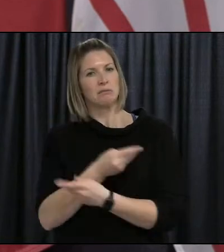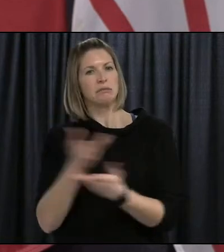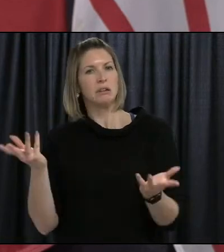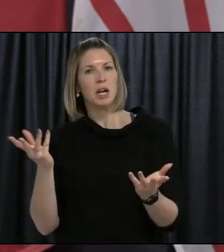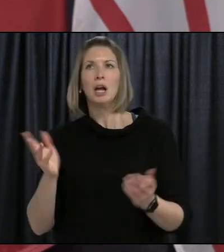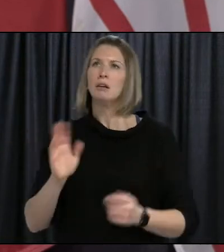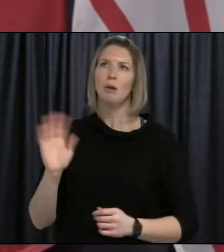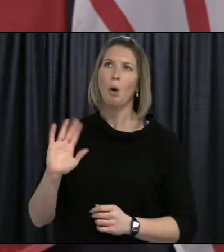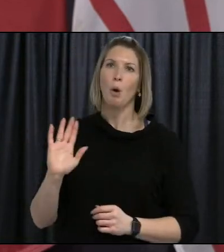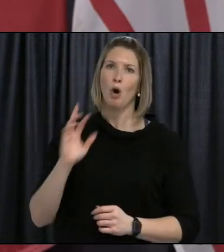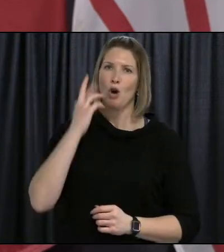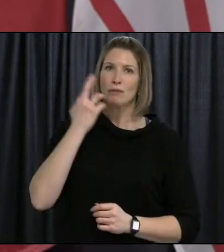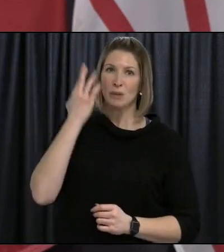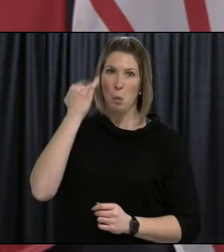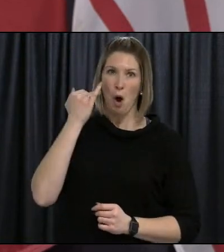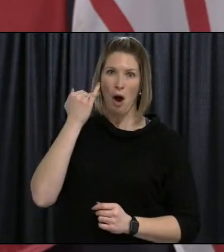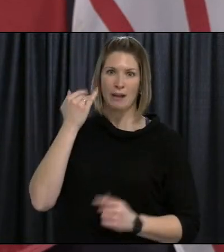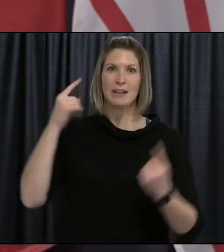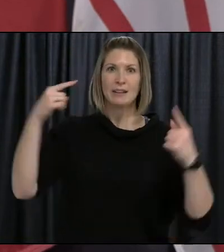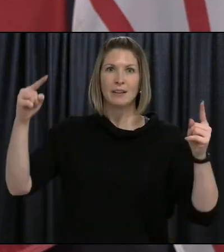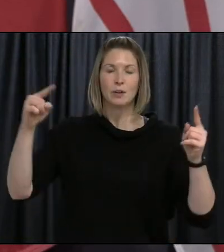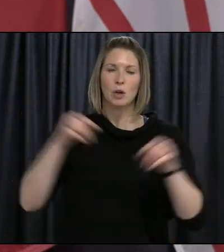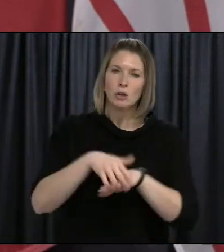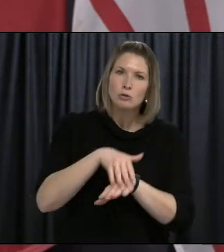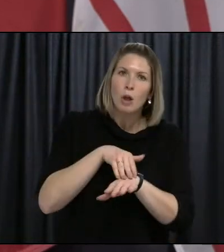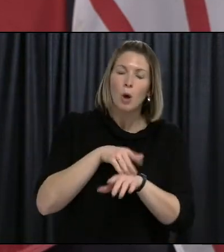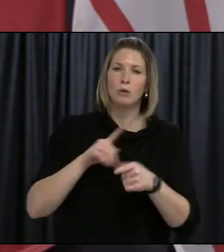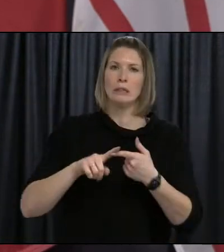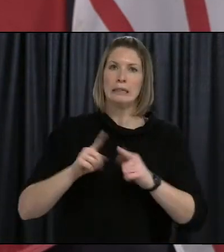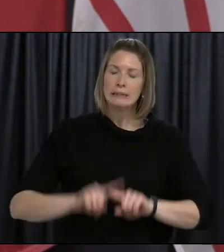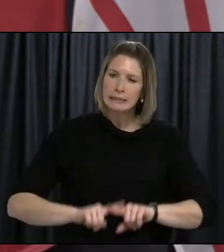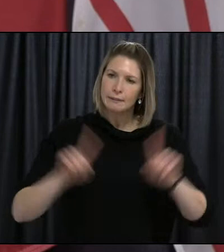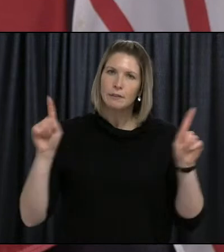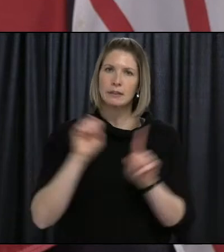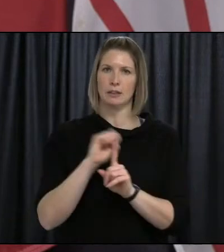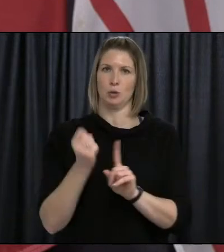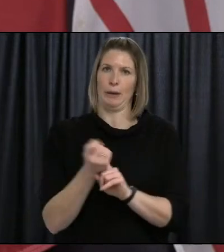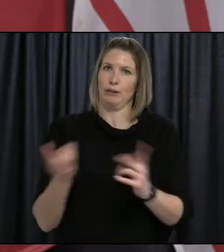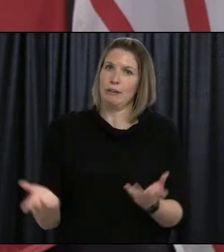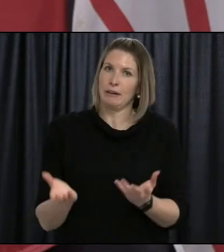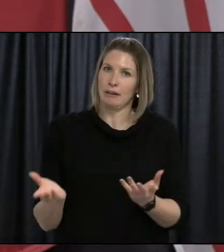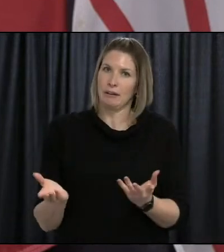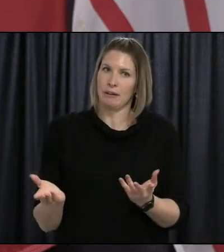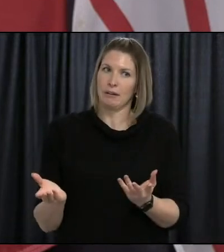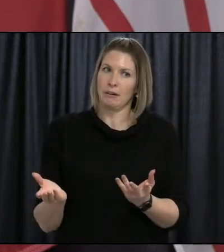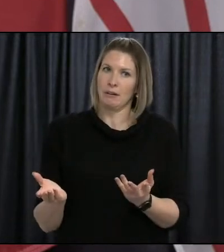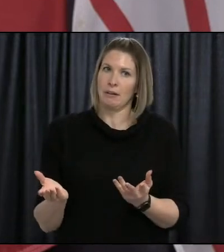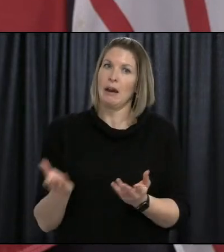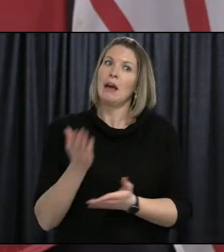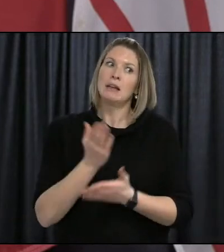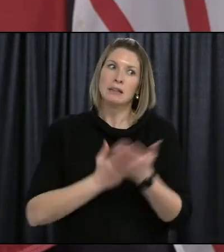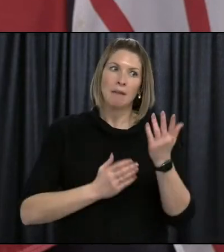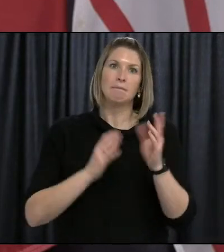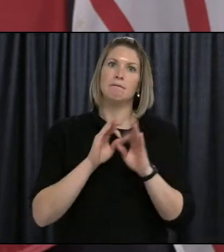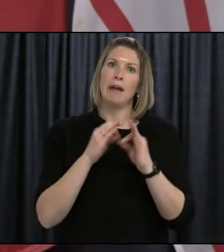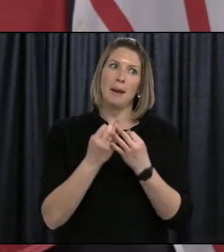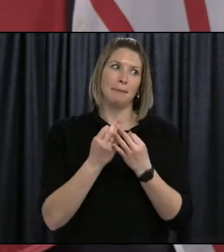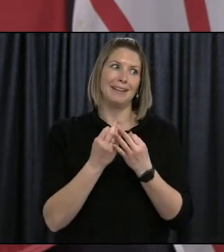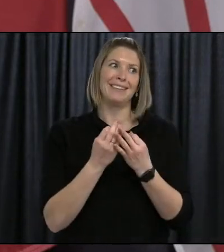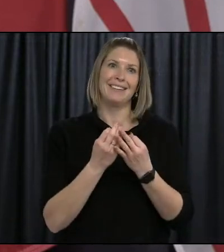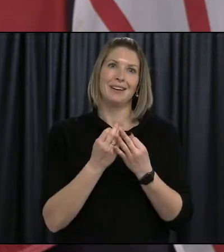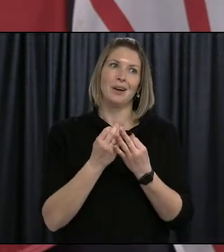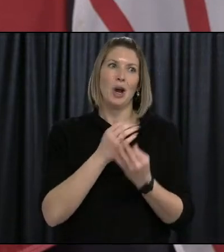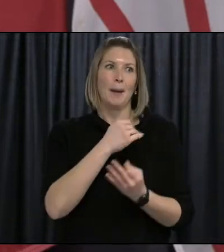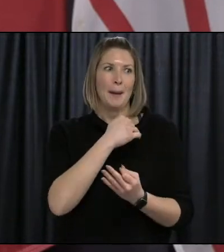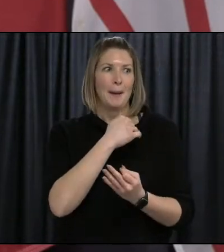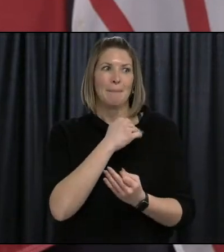we are. We are afforded a different scenario than some of our cousins and family members across the country, and we